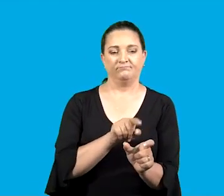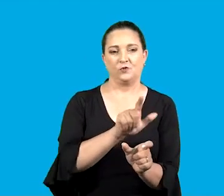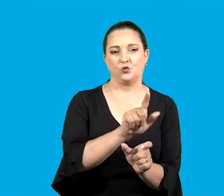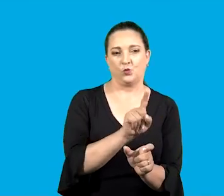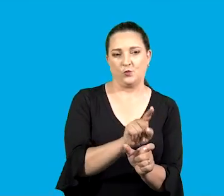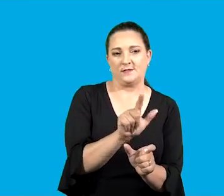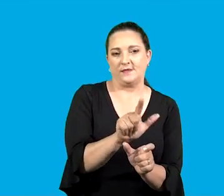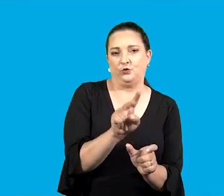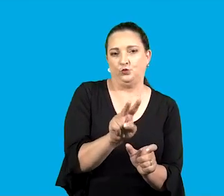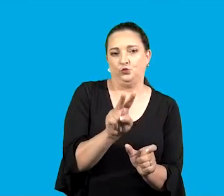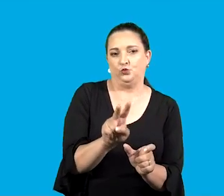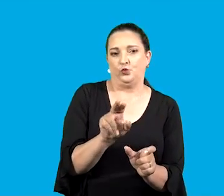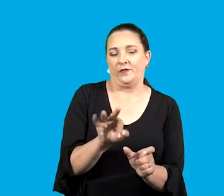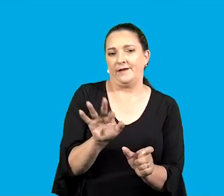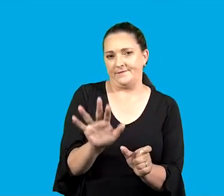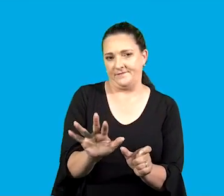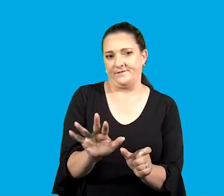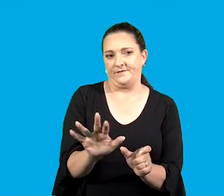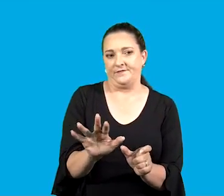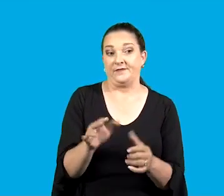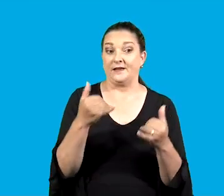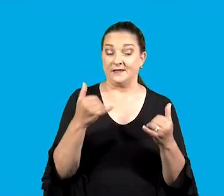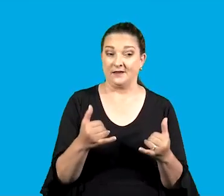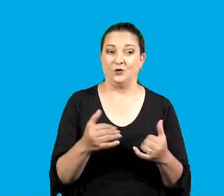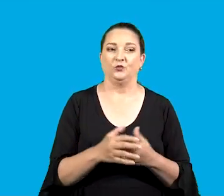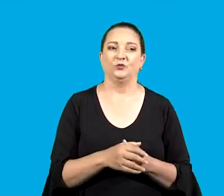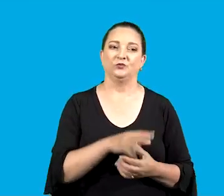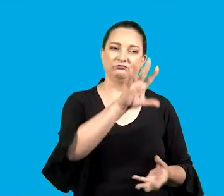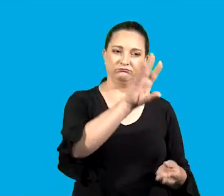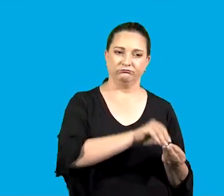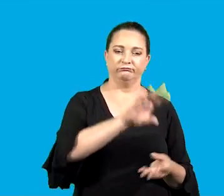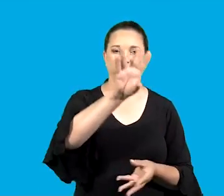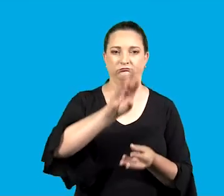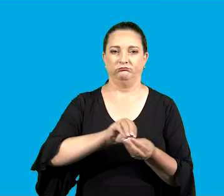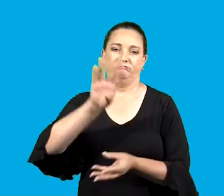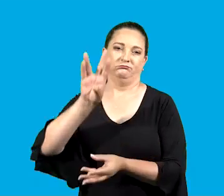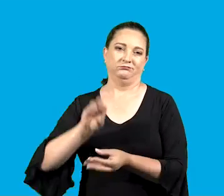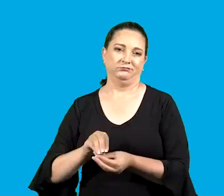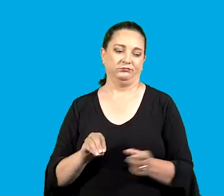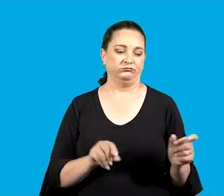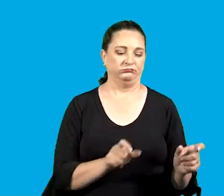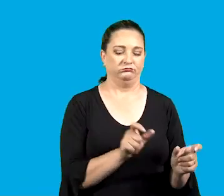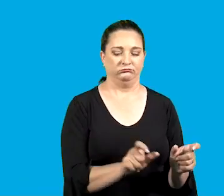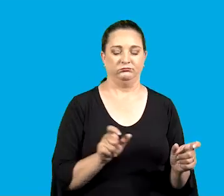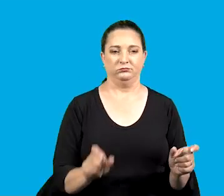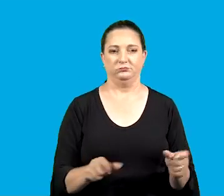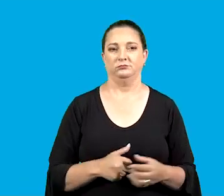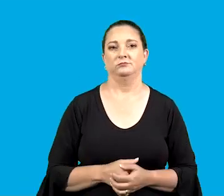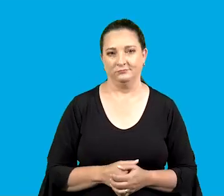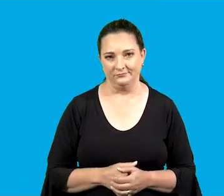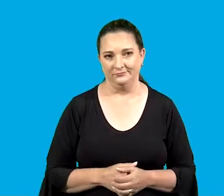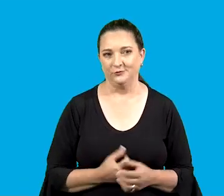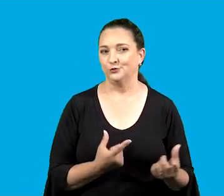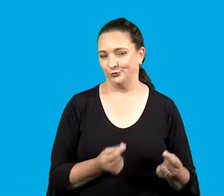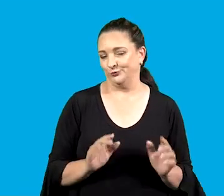172, 235. And then you simply add to get your amounts here at the bottom.